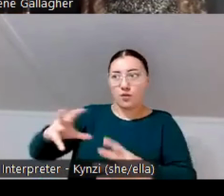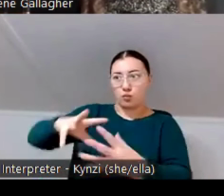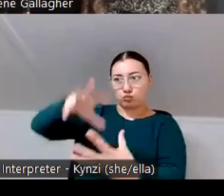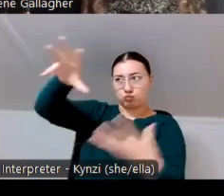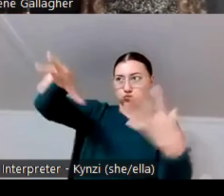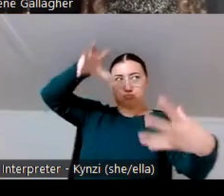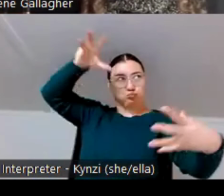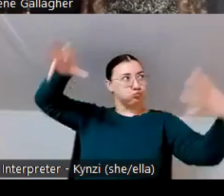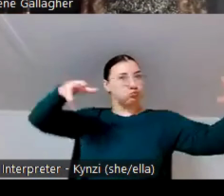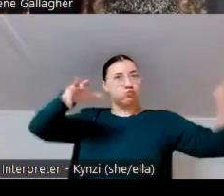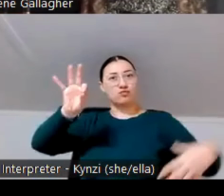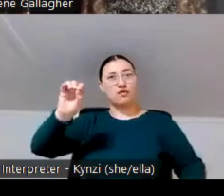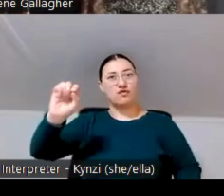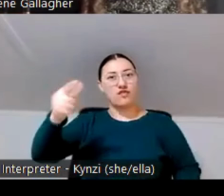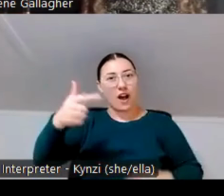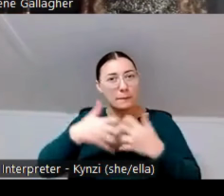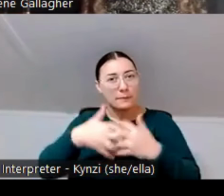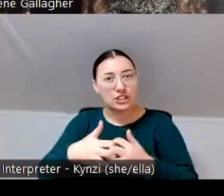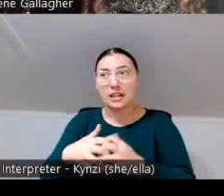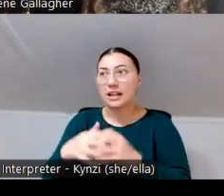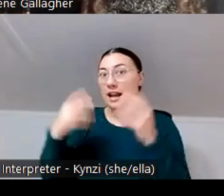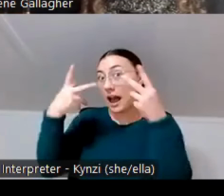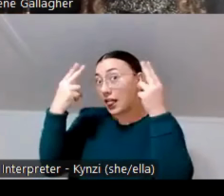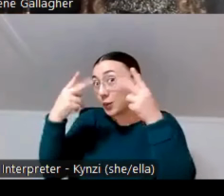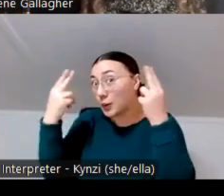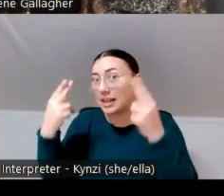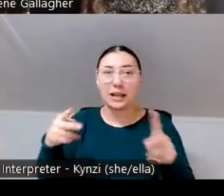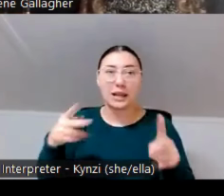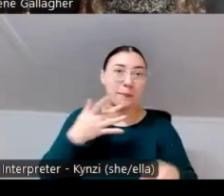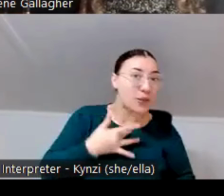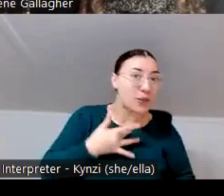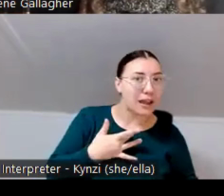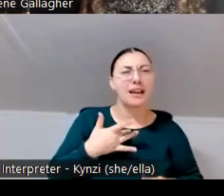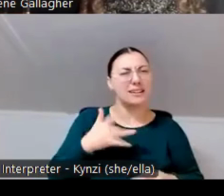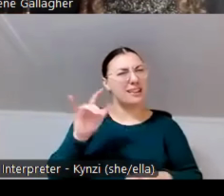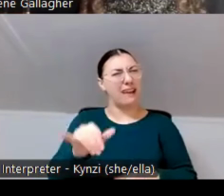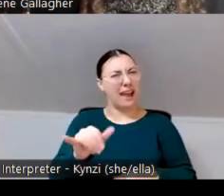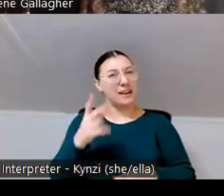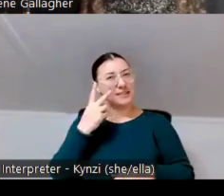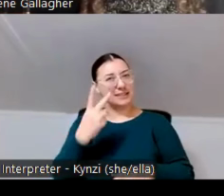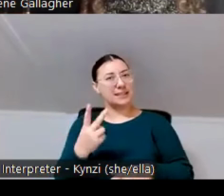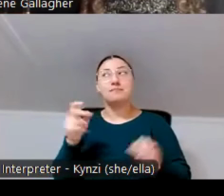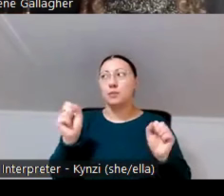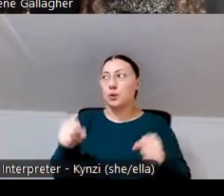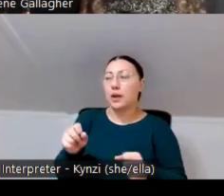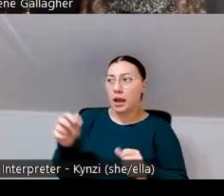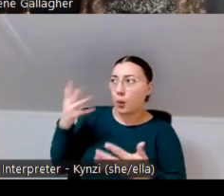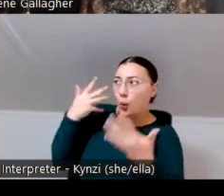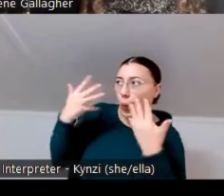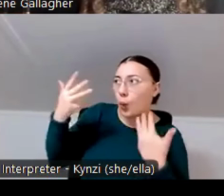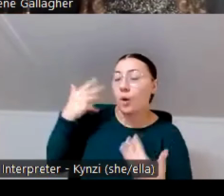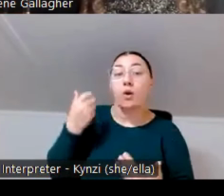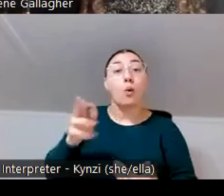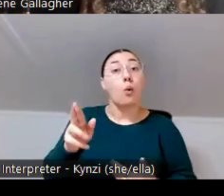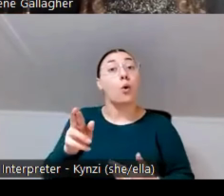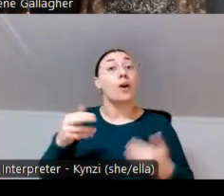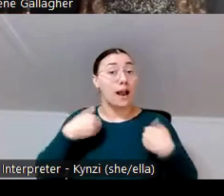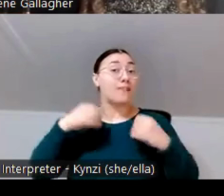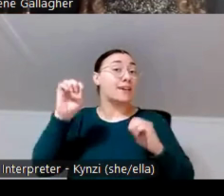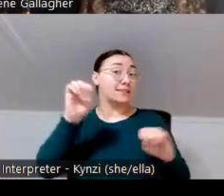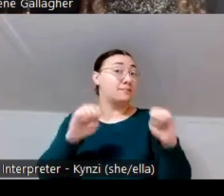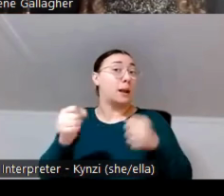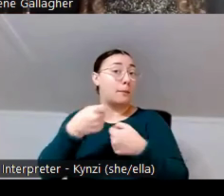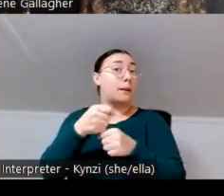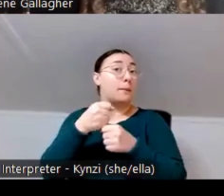You could also do an experiment where you make fog in a jar. You can put